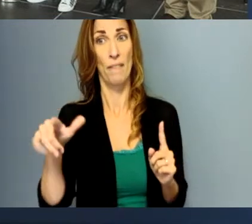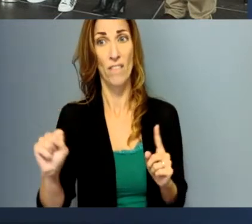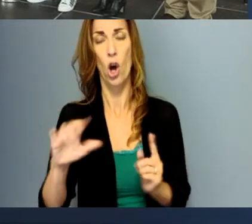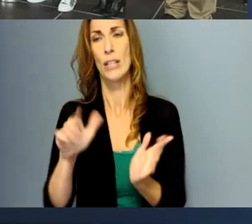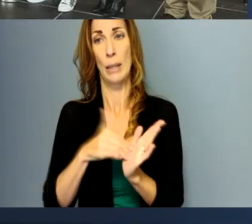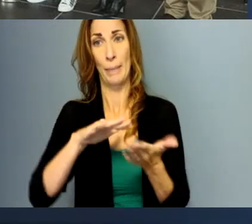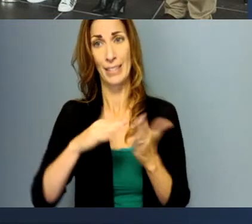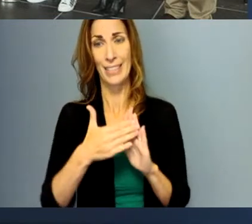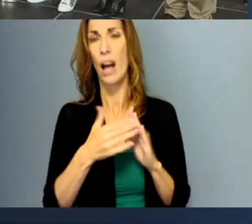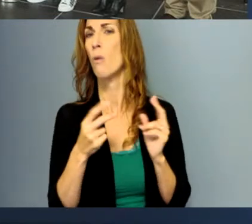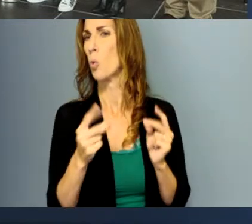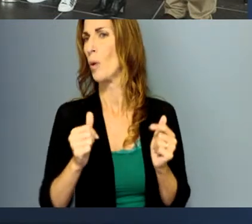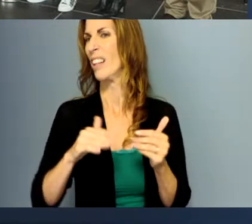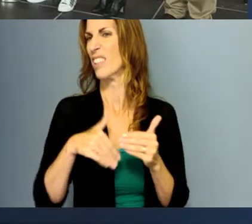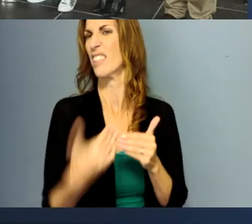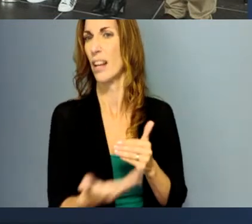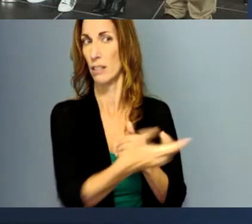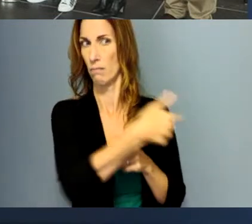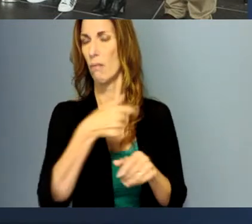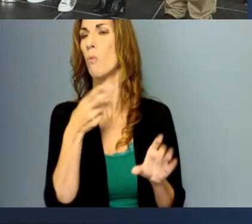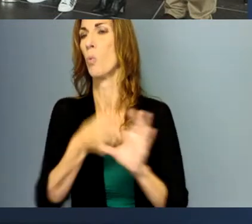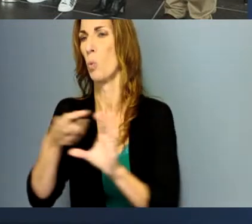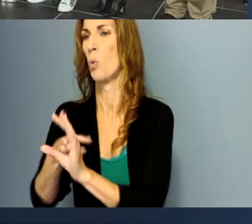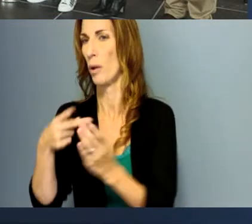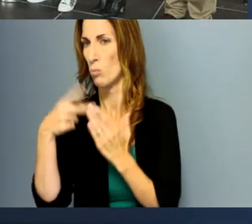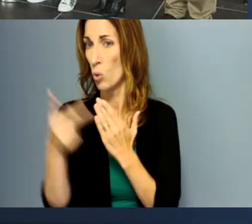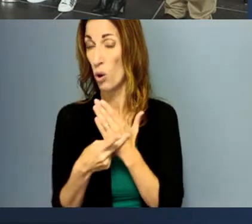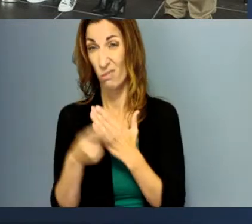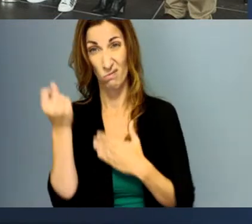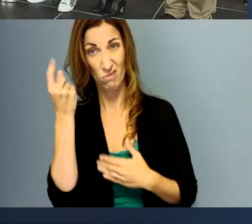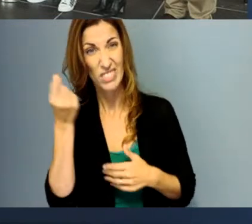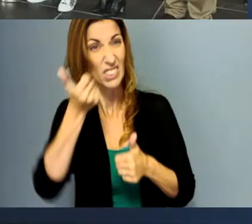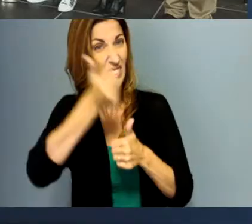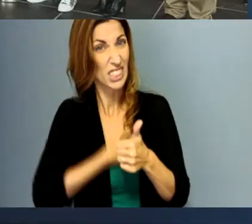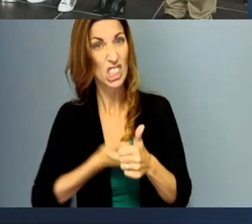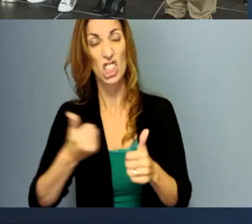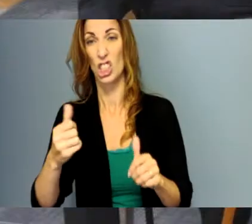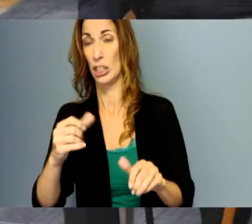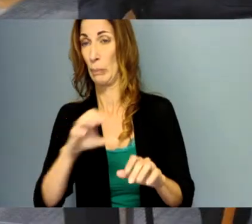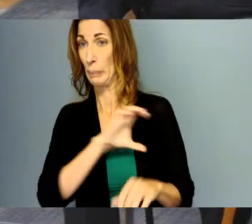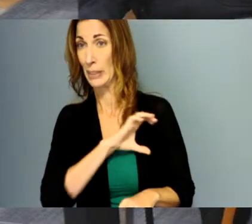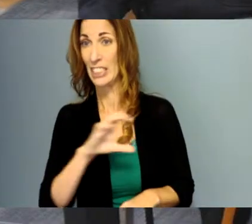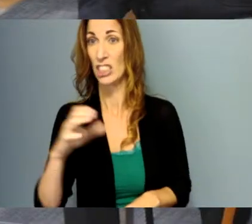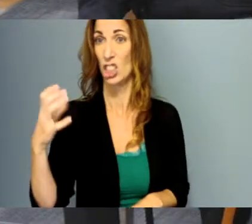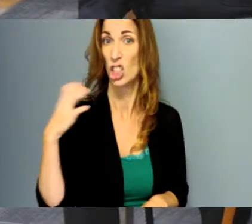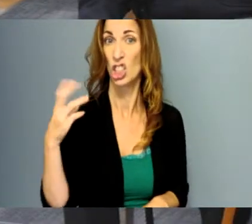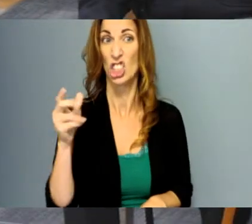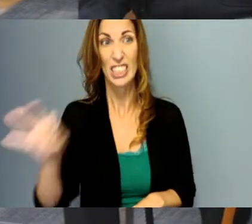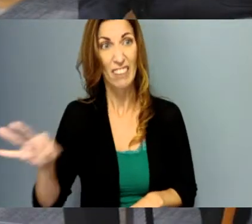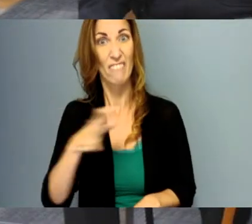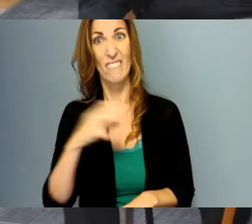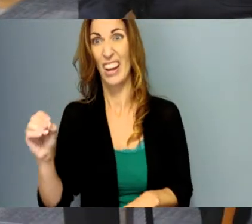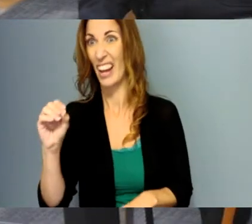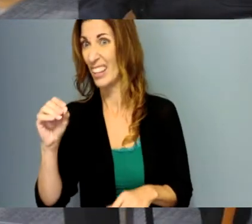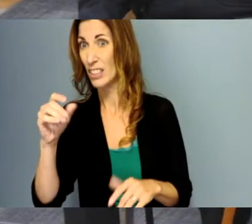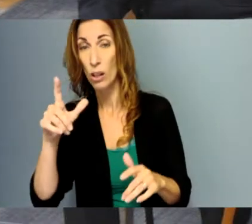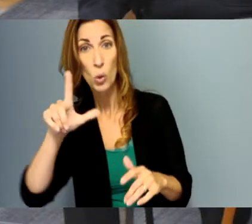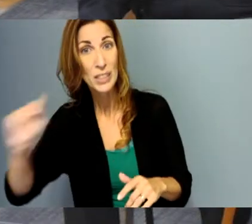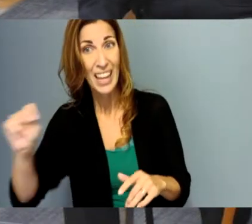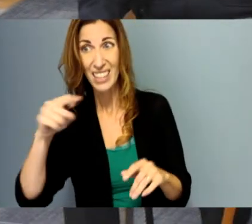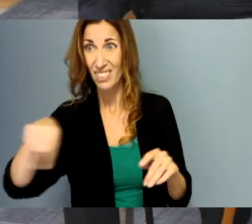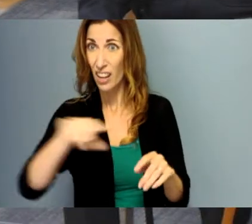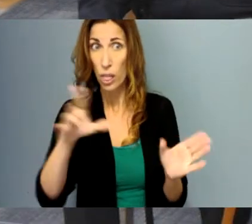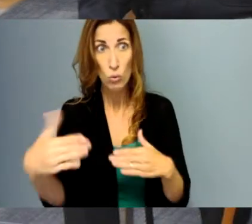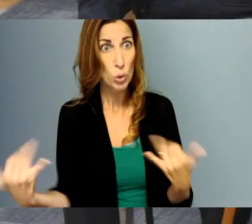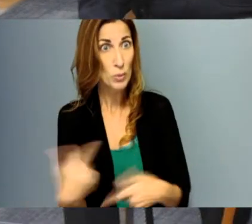early to follow with this program. And frankly, every single police chief and lieutenant who is in this room today, I want to personally